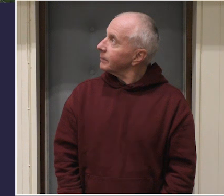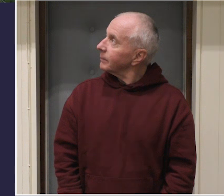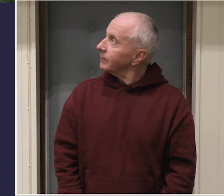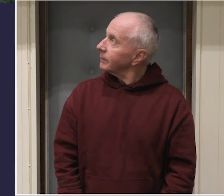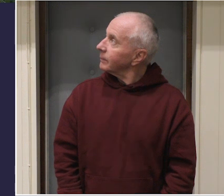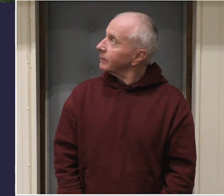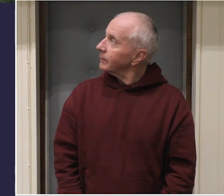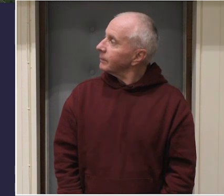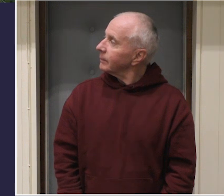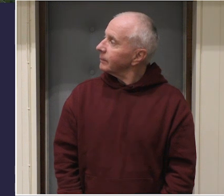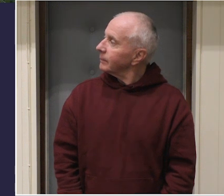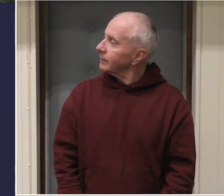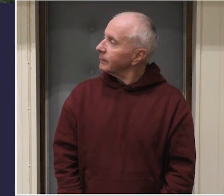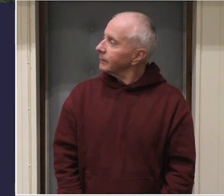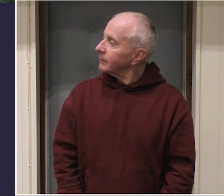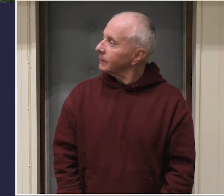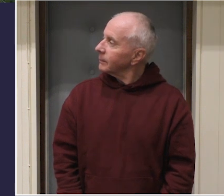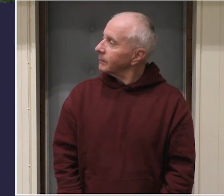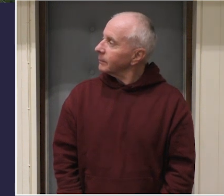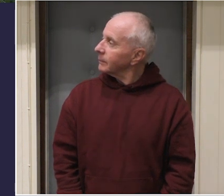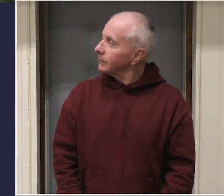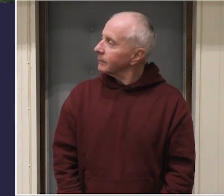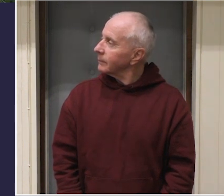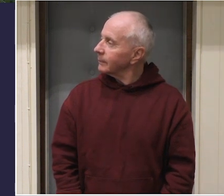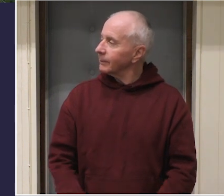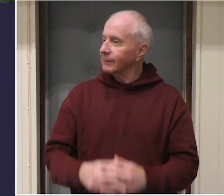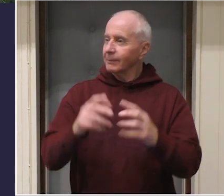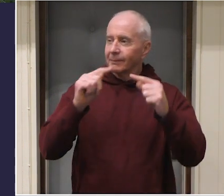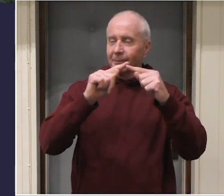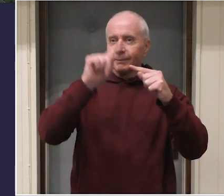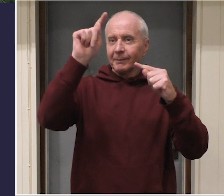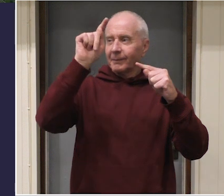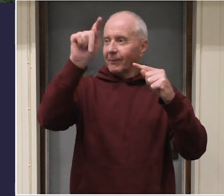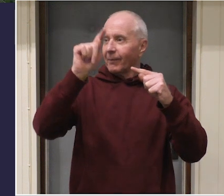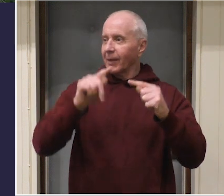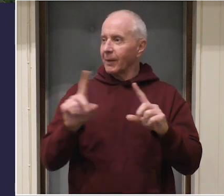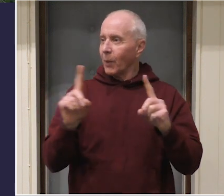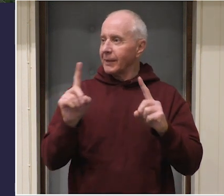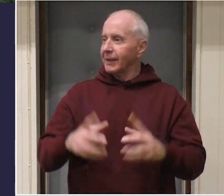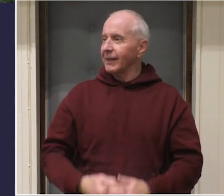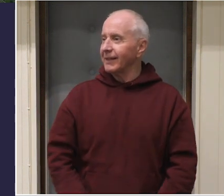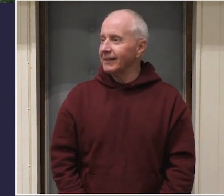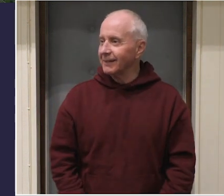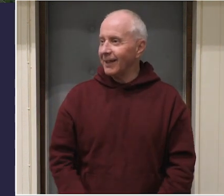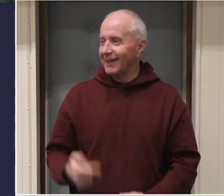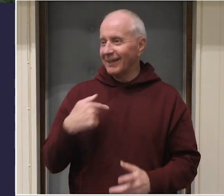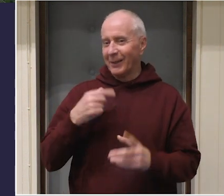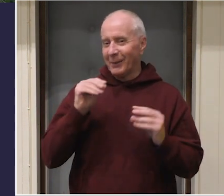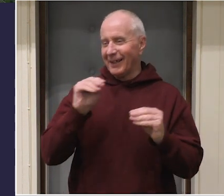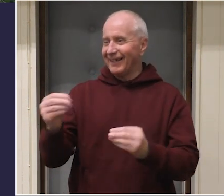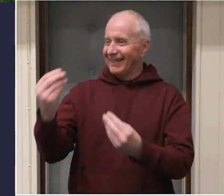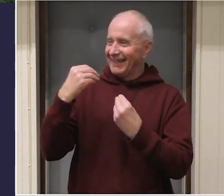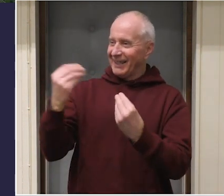top. You mean that one? Yeah. Okay, we have somebody who knows what they're talking about. What is it? To be fair, John, you did teach me very well.